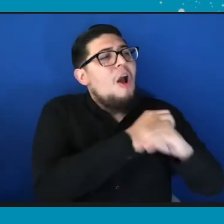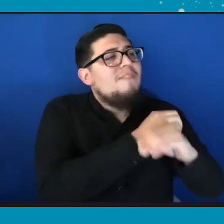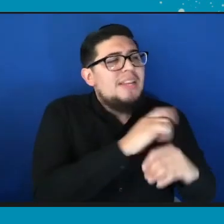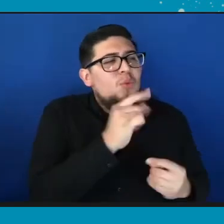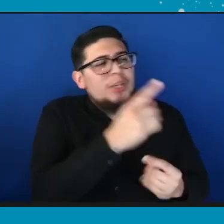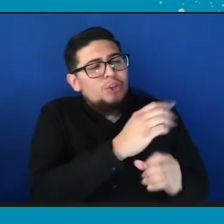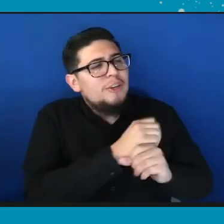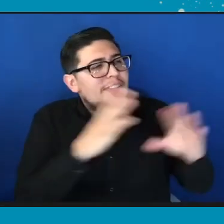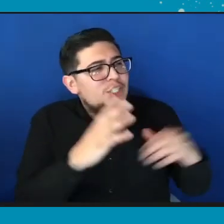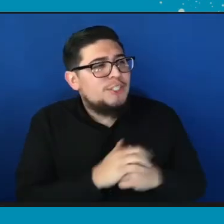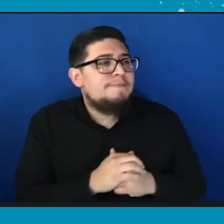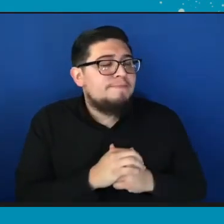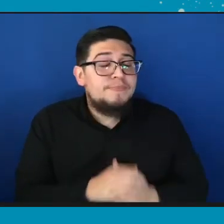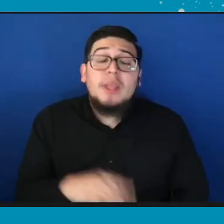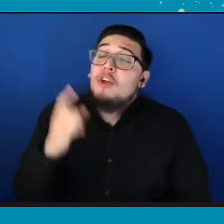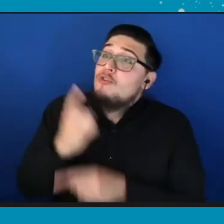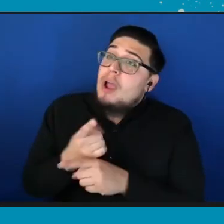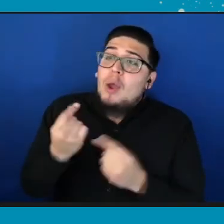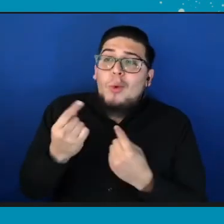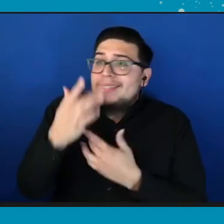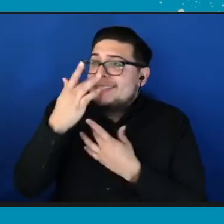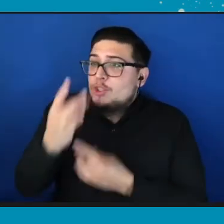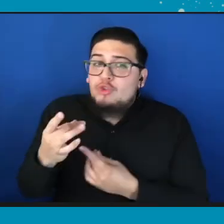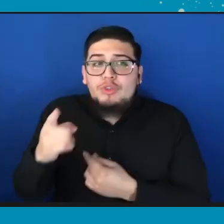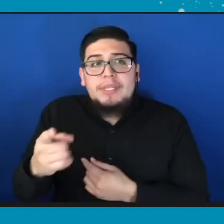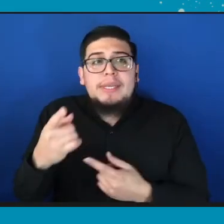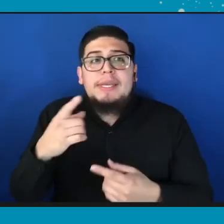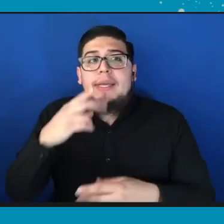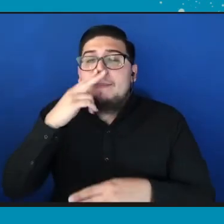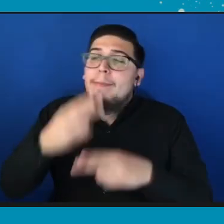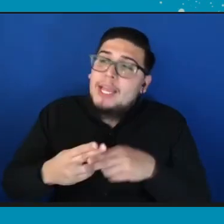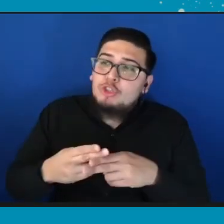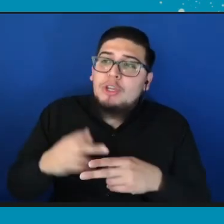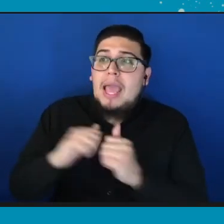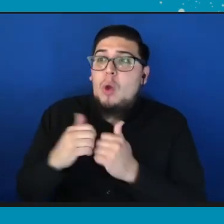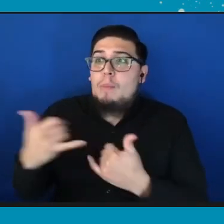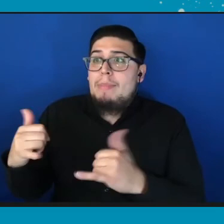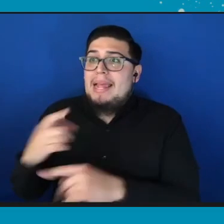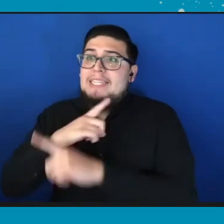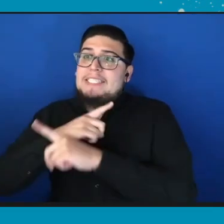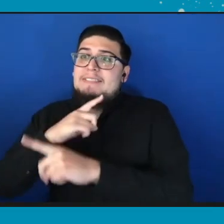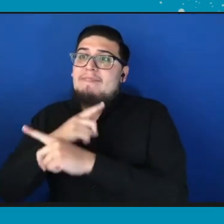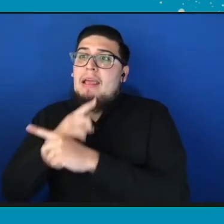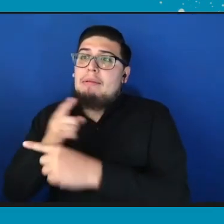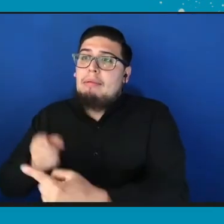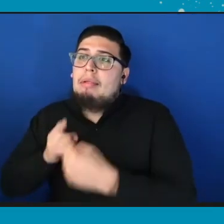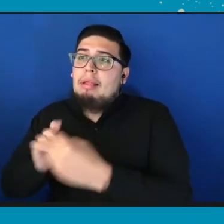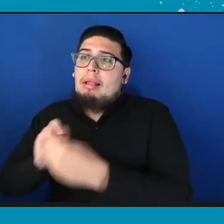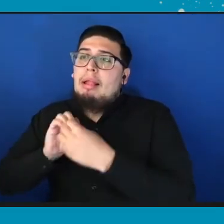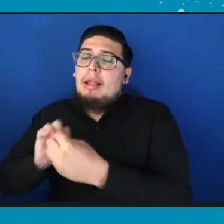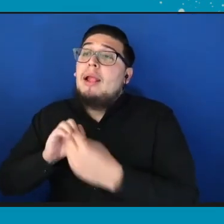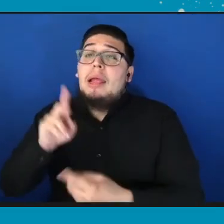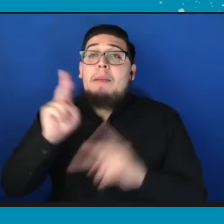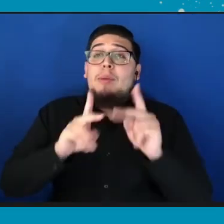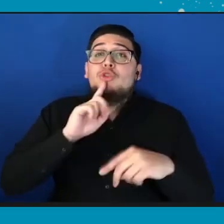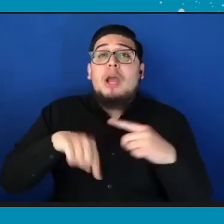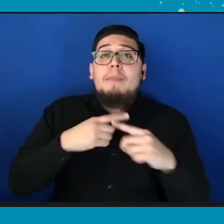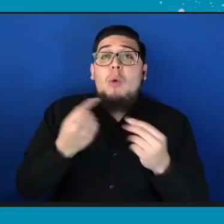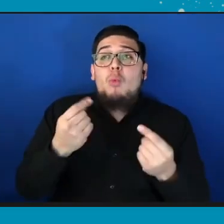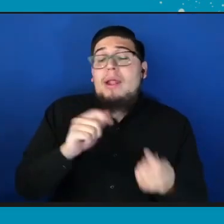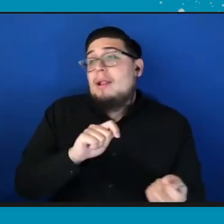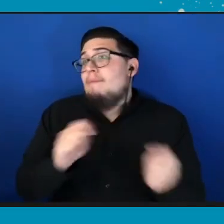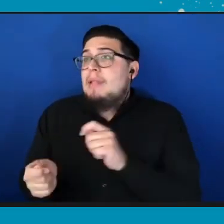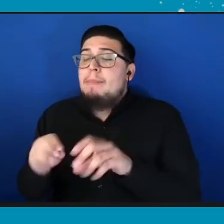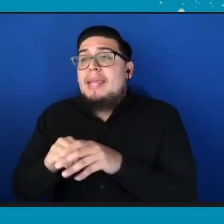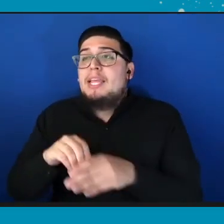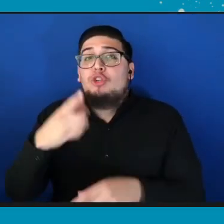really interesting about you mentioning how we've been playing defense, when people talk about the flip that we've seen in Georgia, they think that it was an